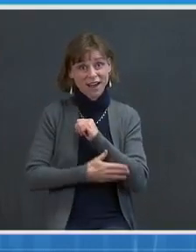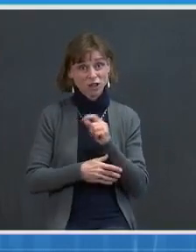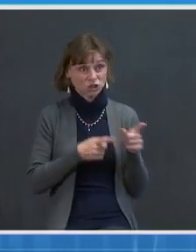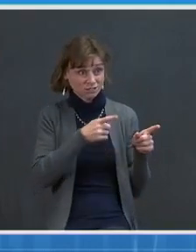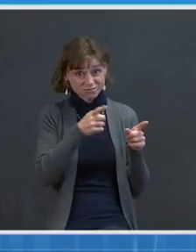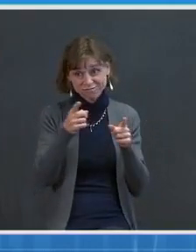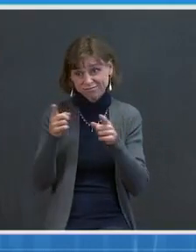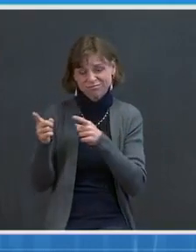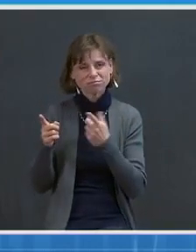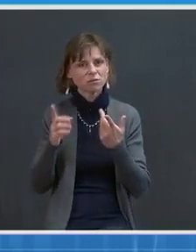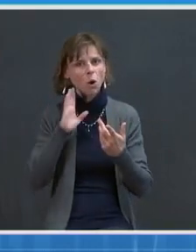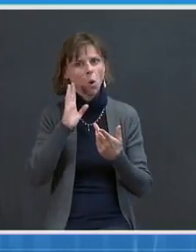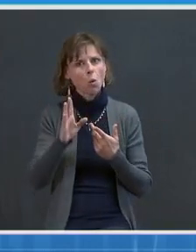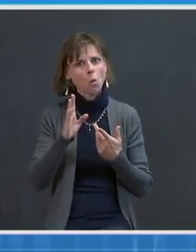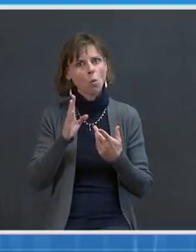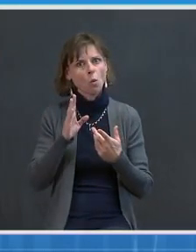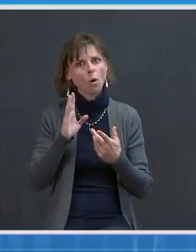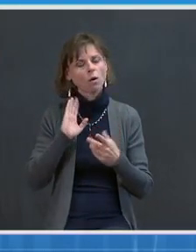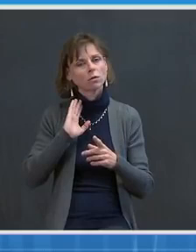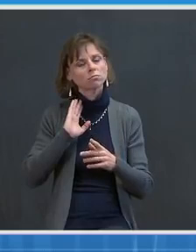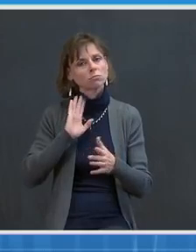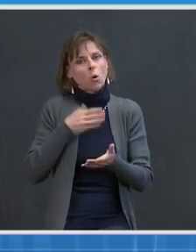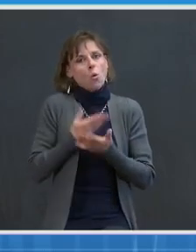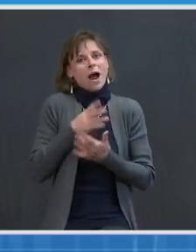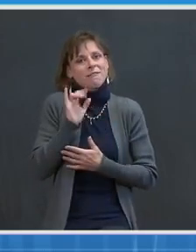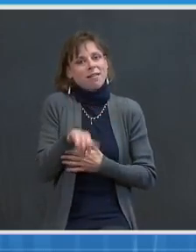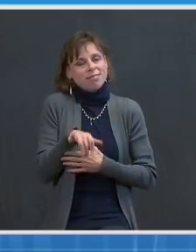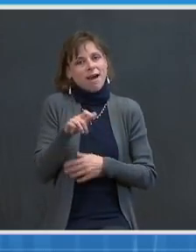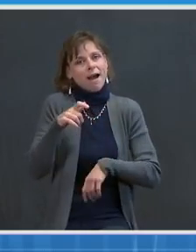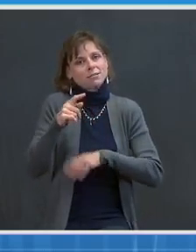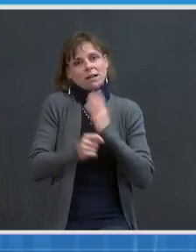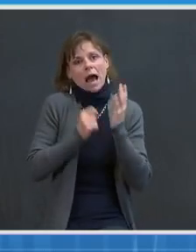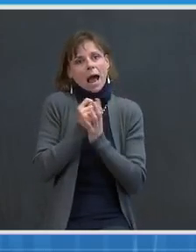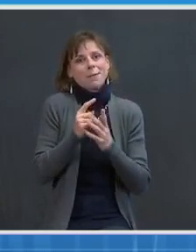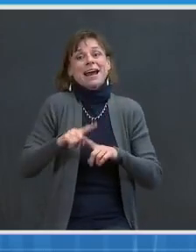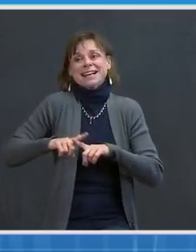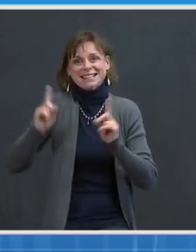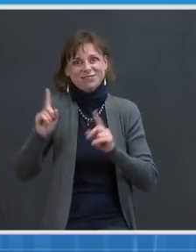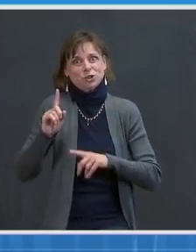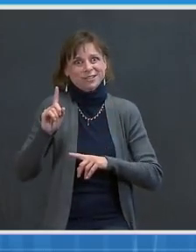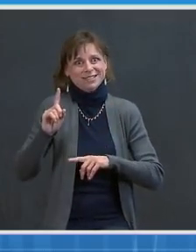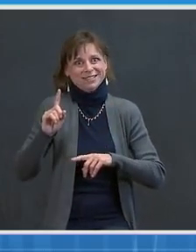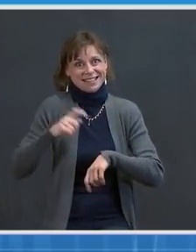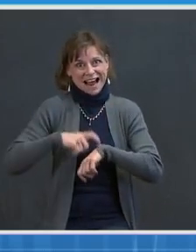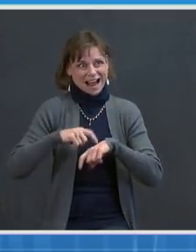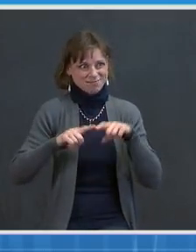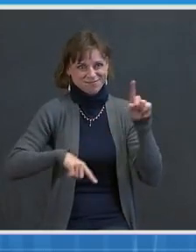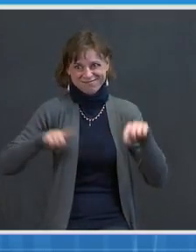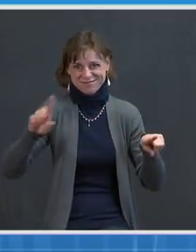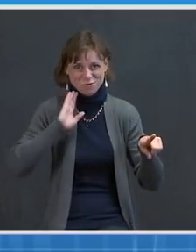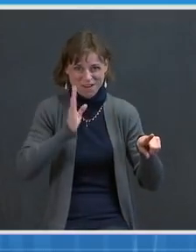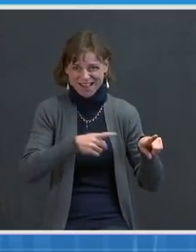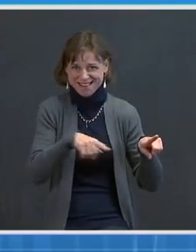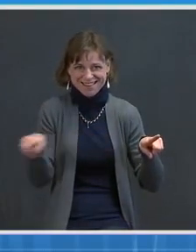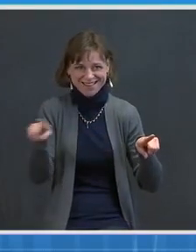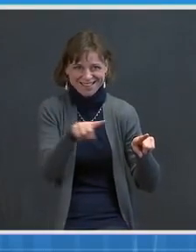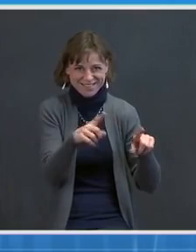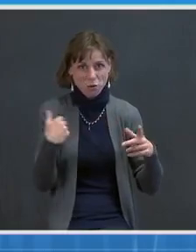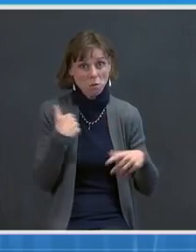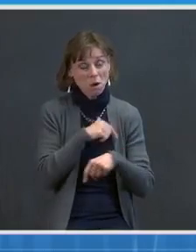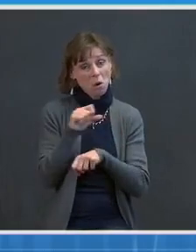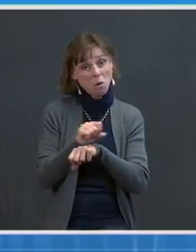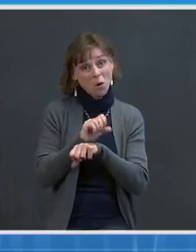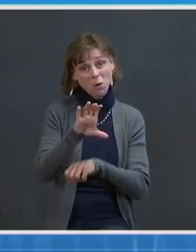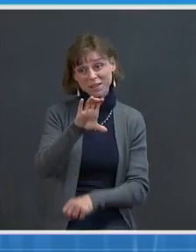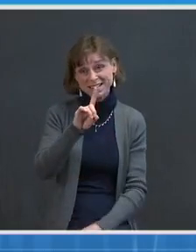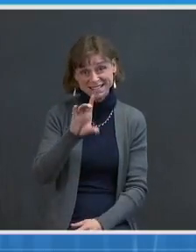that spot in different places. We are working through the CDC and directly with state and local officials to